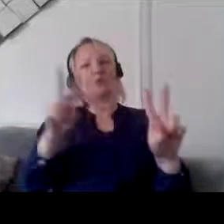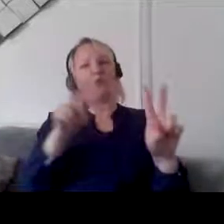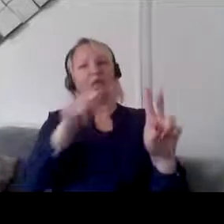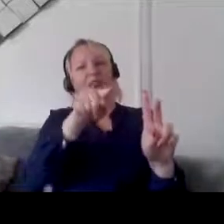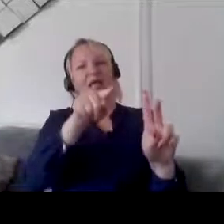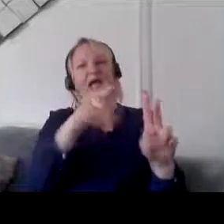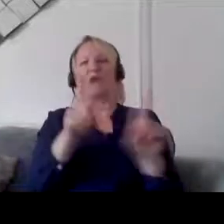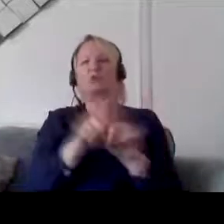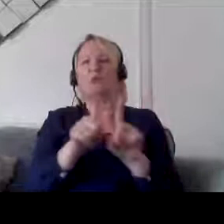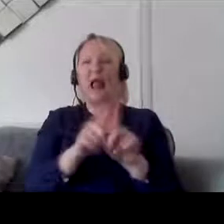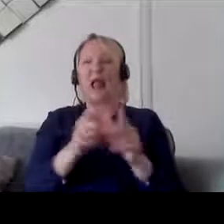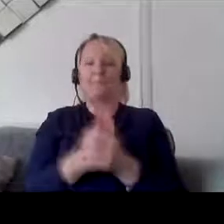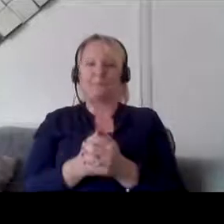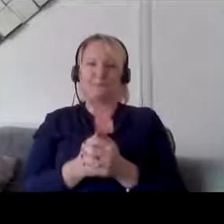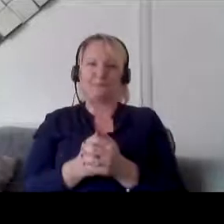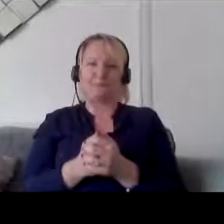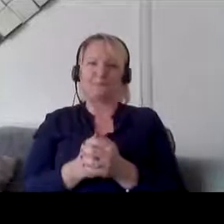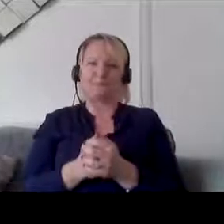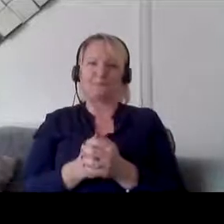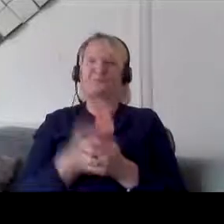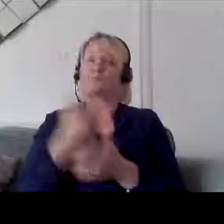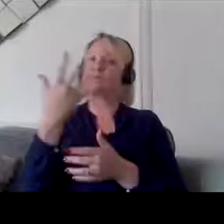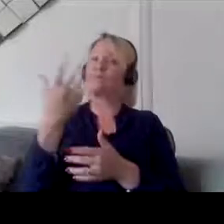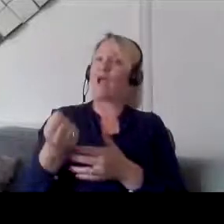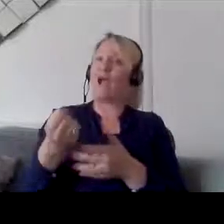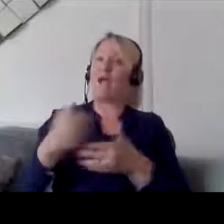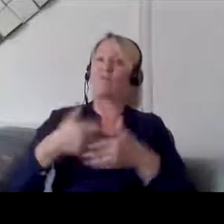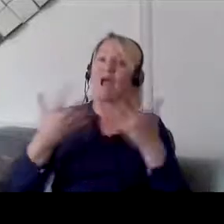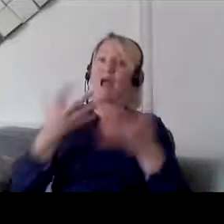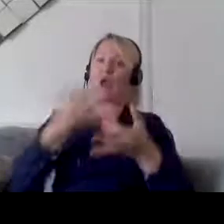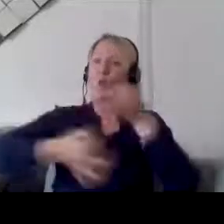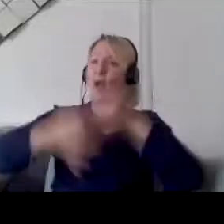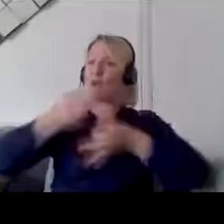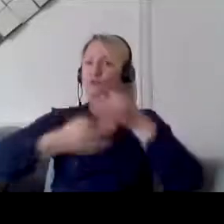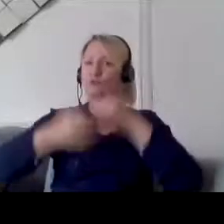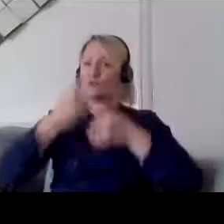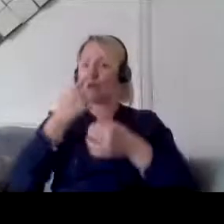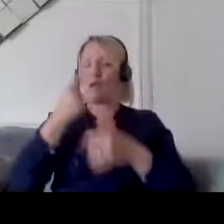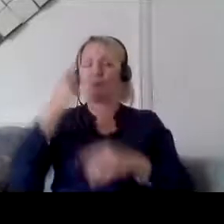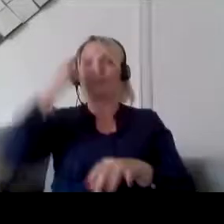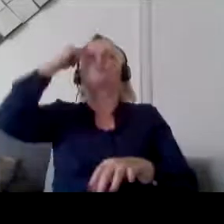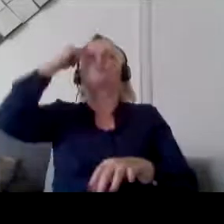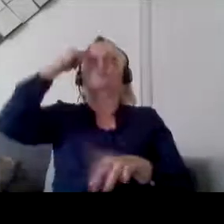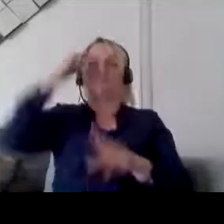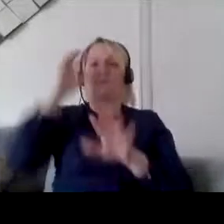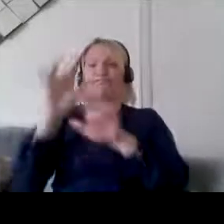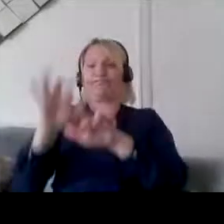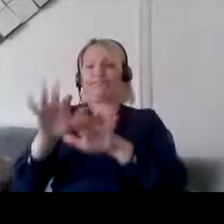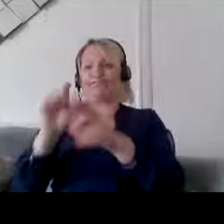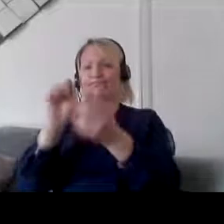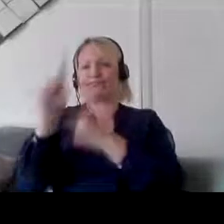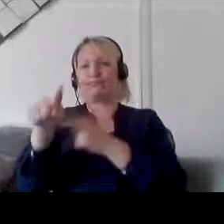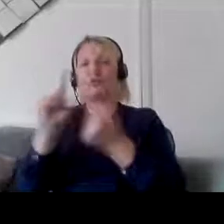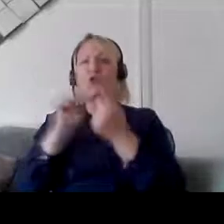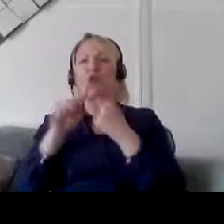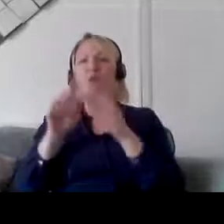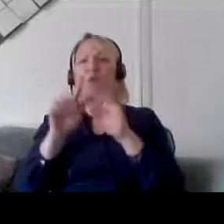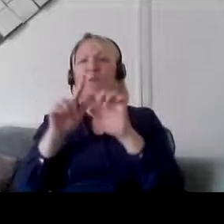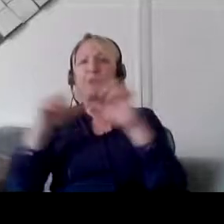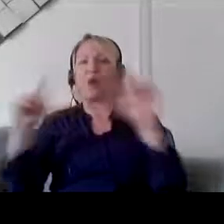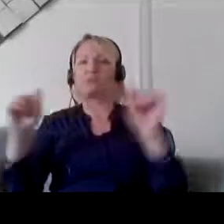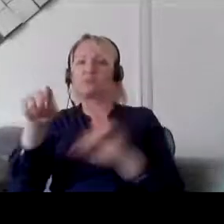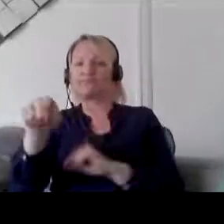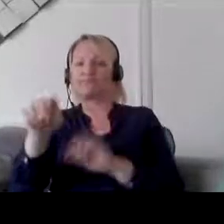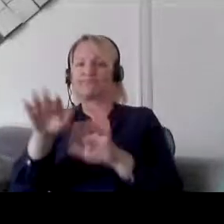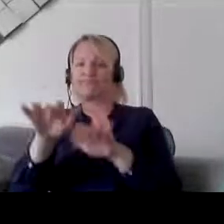Now, if you do have any questions, please do post them at any time whenever they come to mind, and we'll do our best to answer as many as we can at the